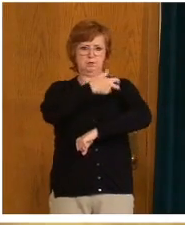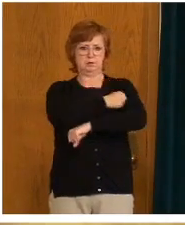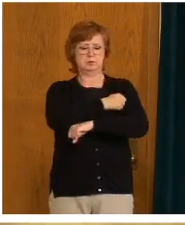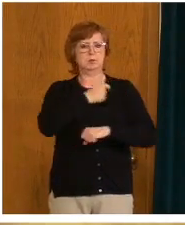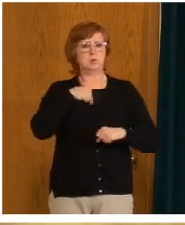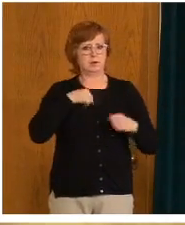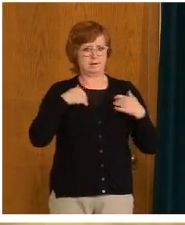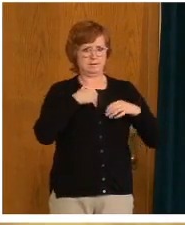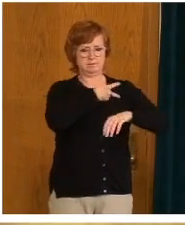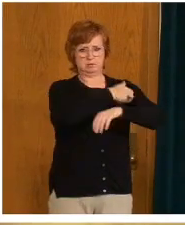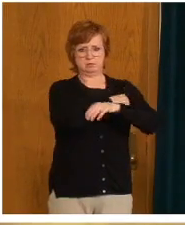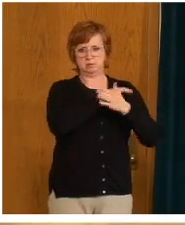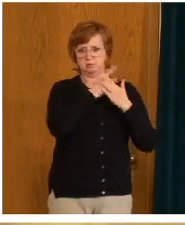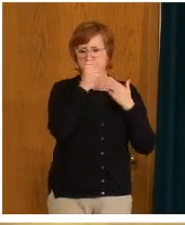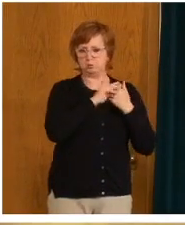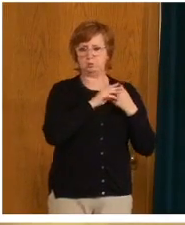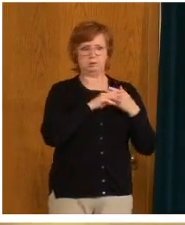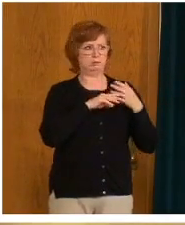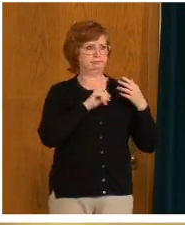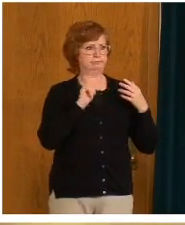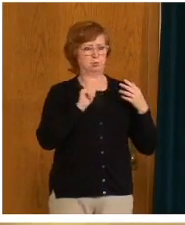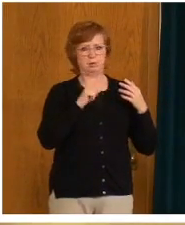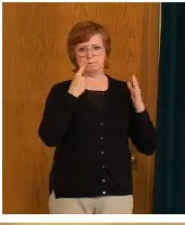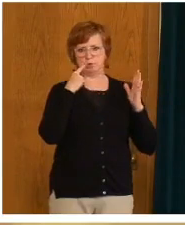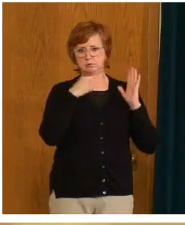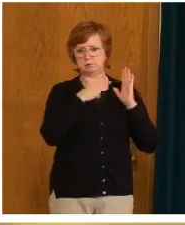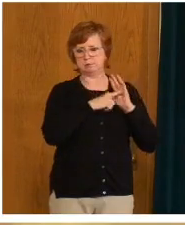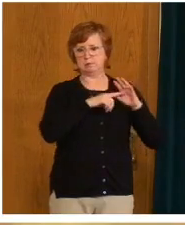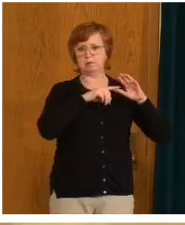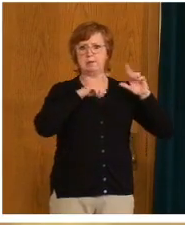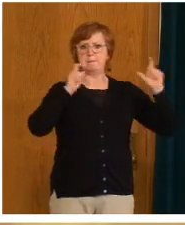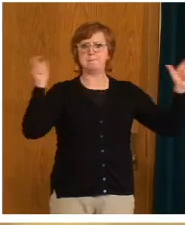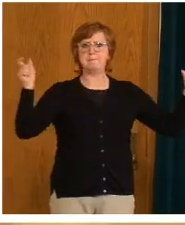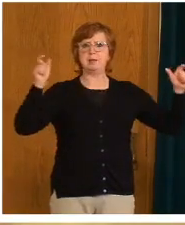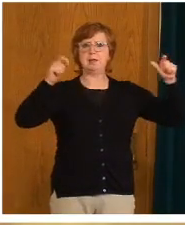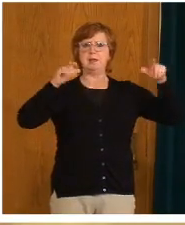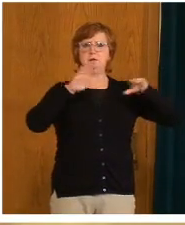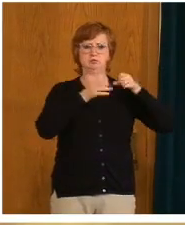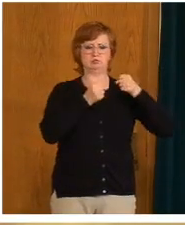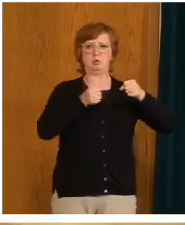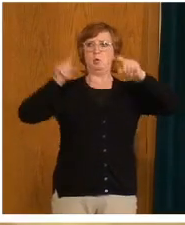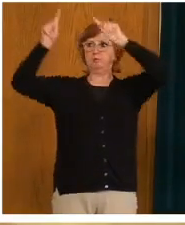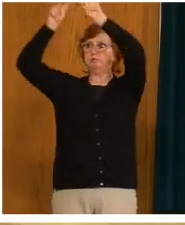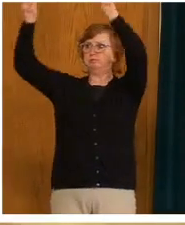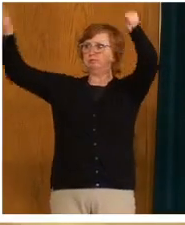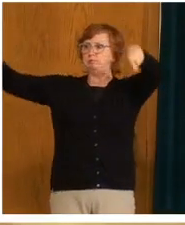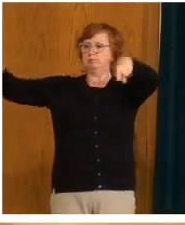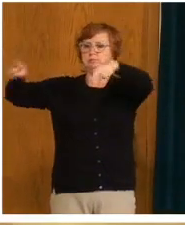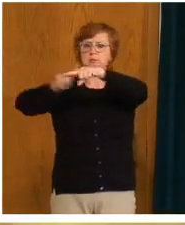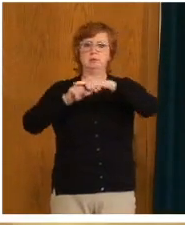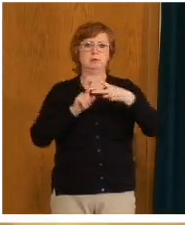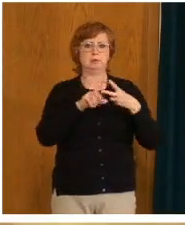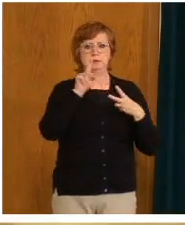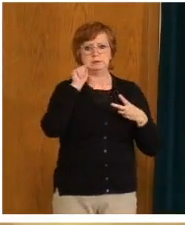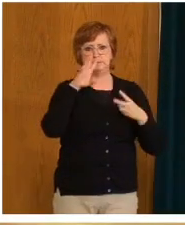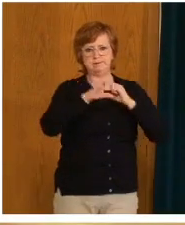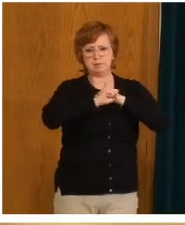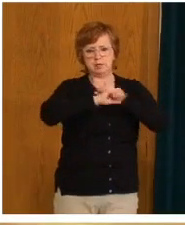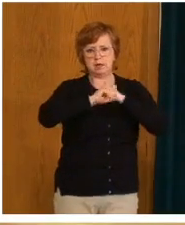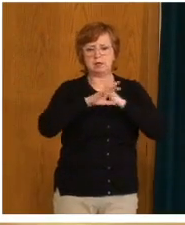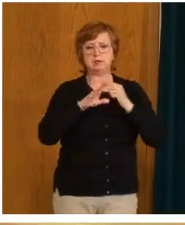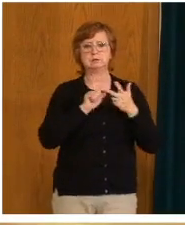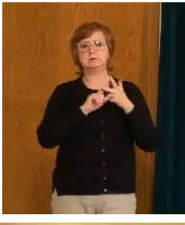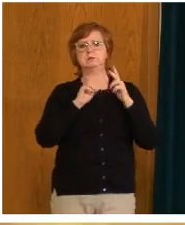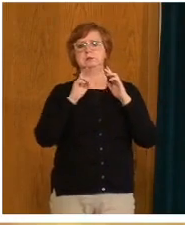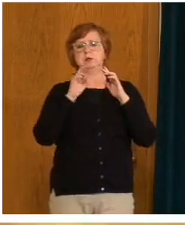know. It includes billboards, it includes television advertising, as well as online and radio.